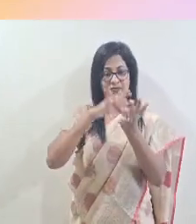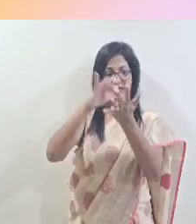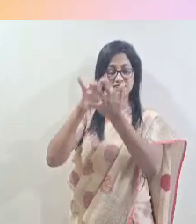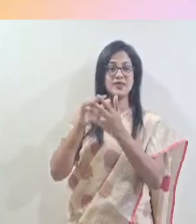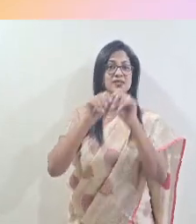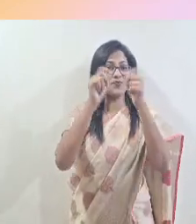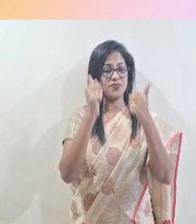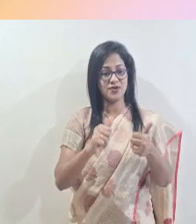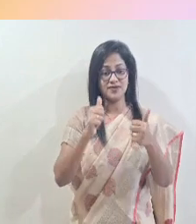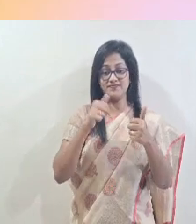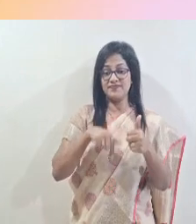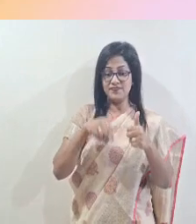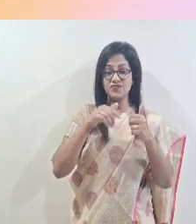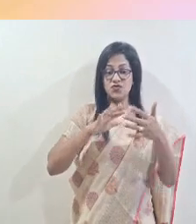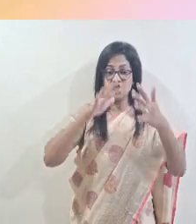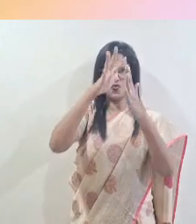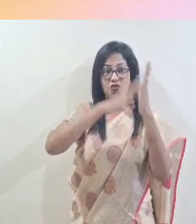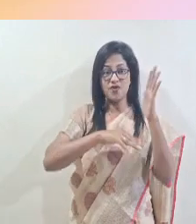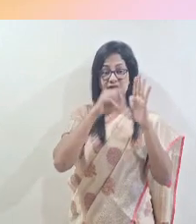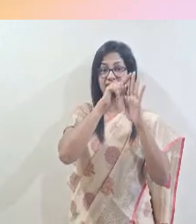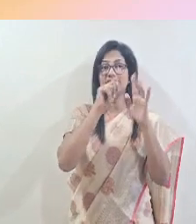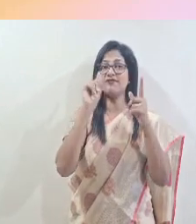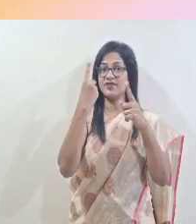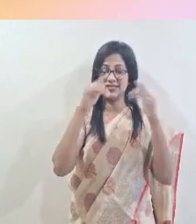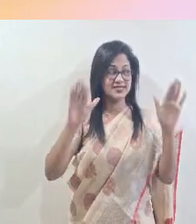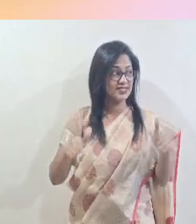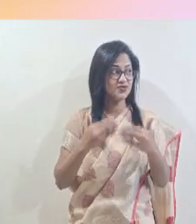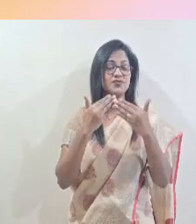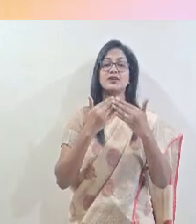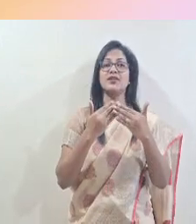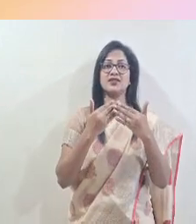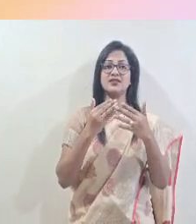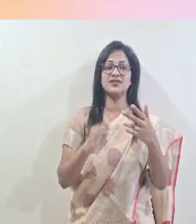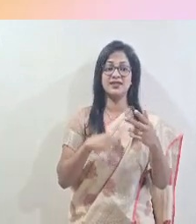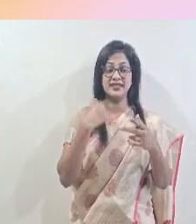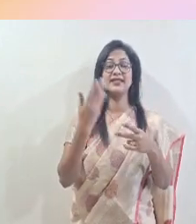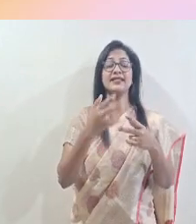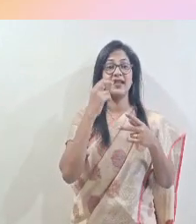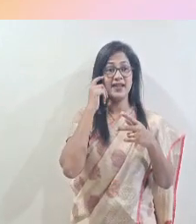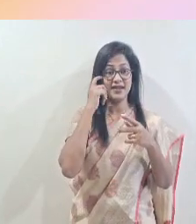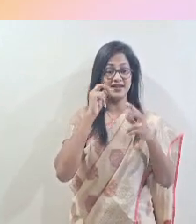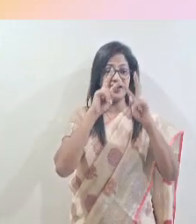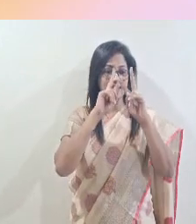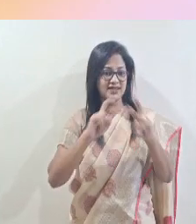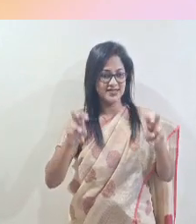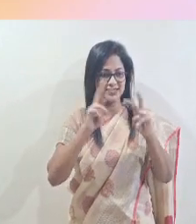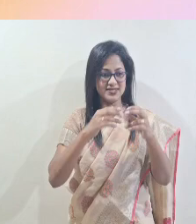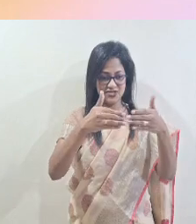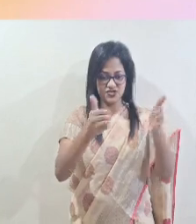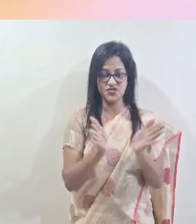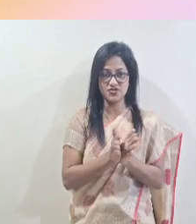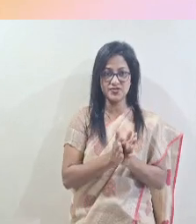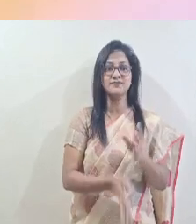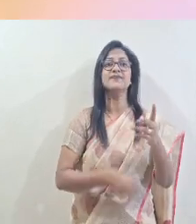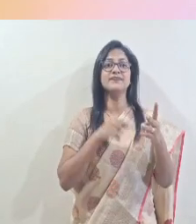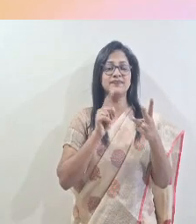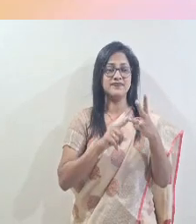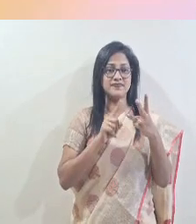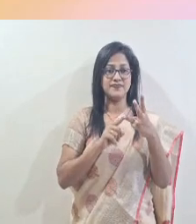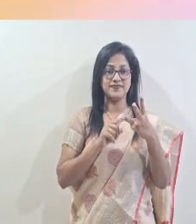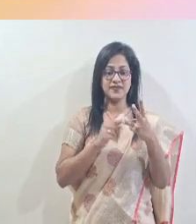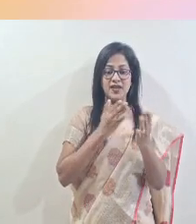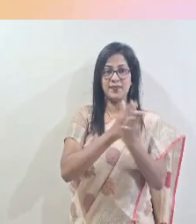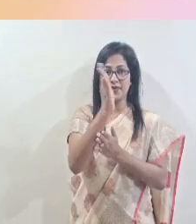the contents we are going to see: first the introduction, then we'll know about the study area, then we'll see